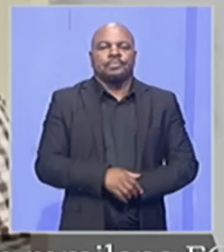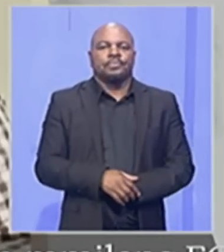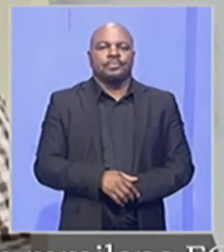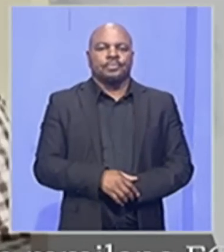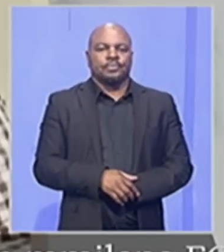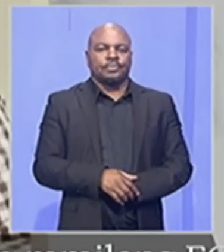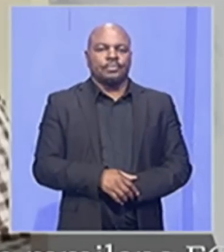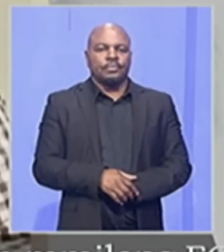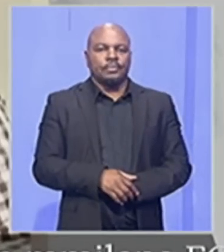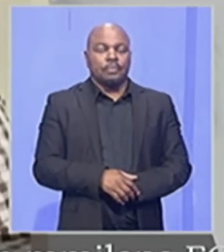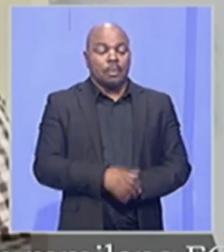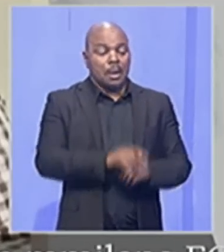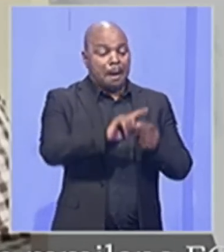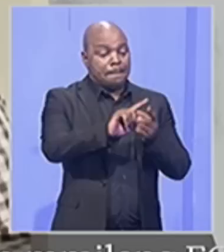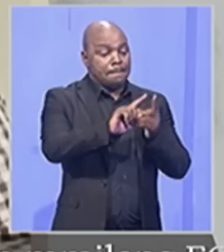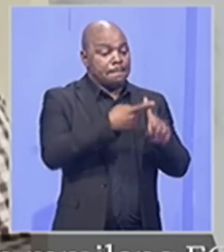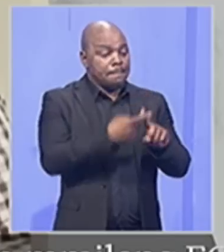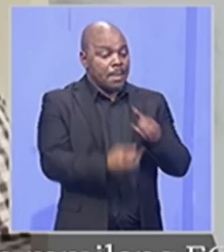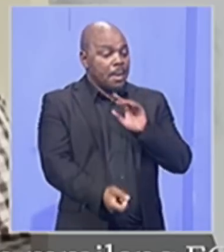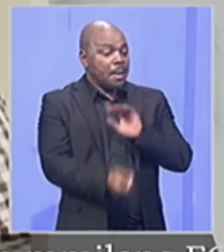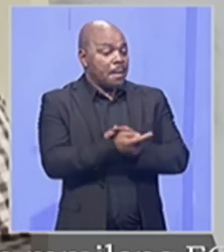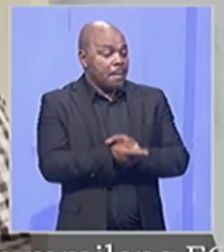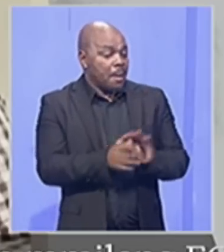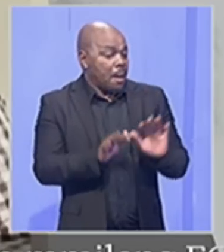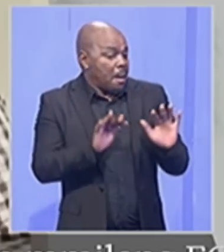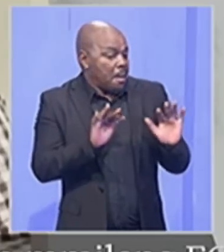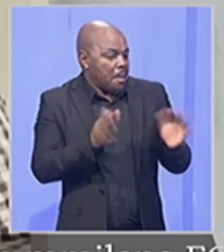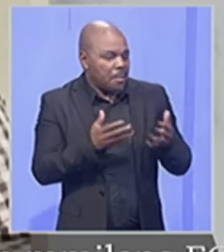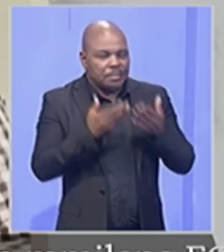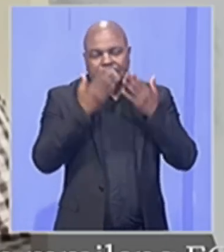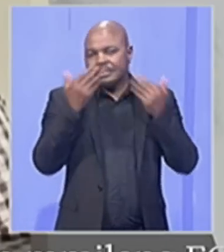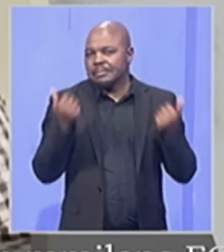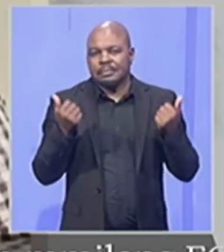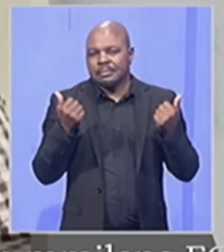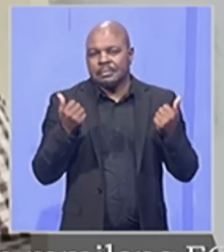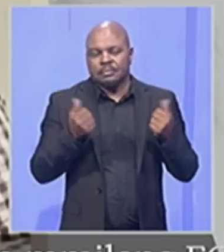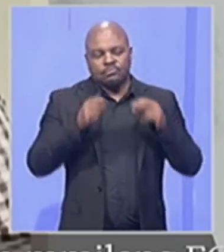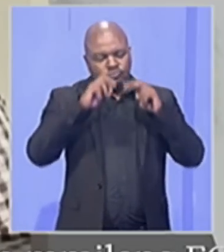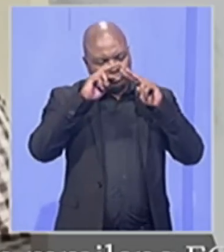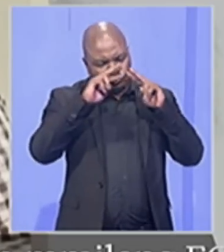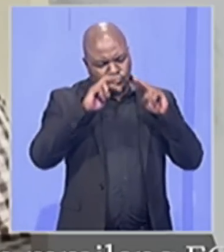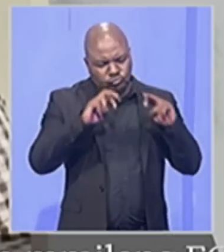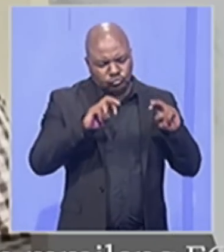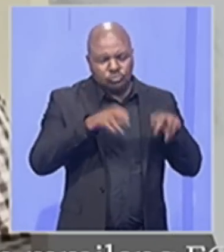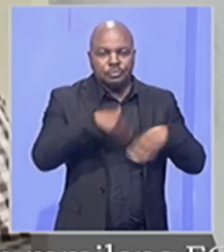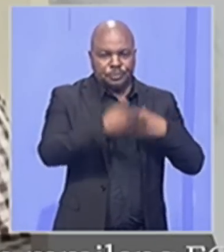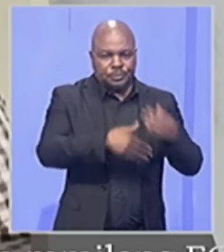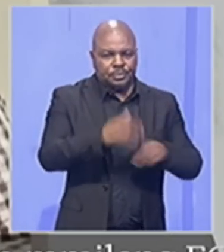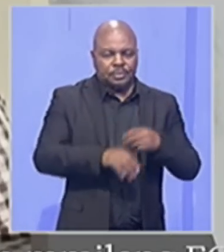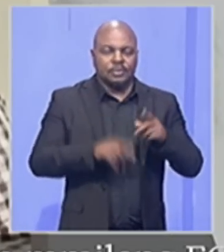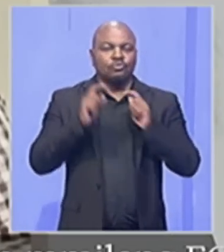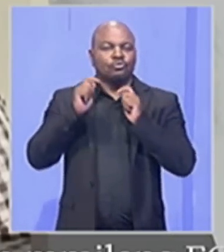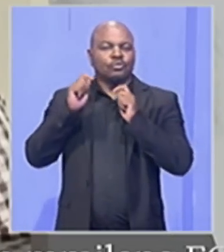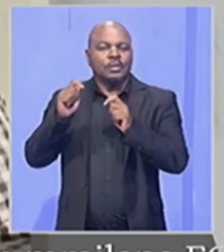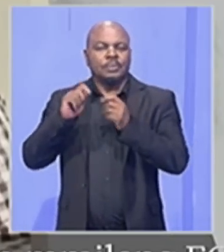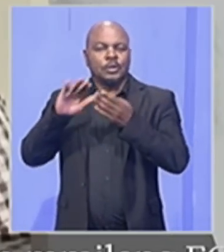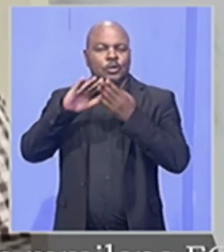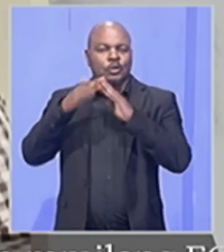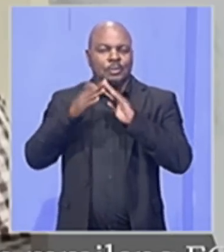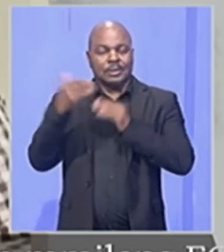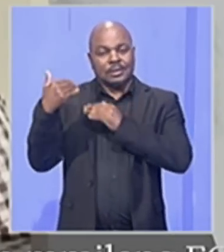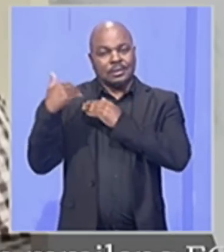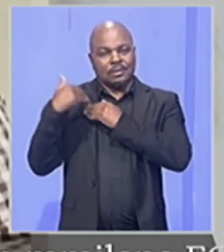The cause of the crash is still unknown and is under ongoing investigation. Transport and Community Safety